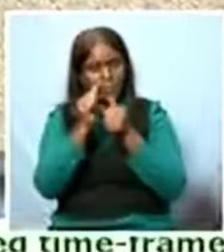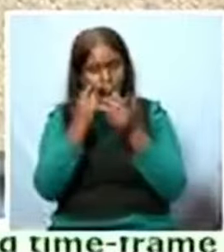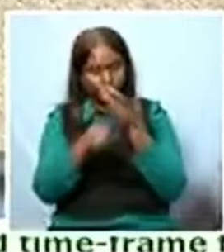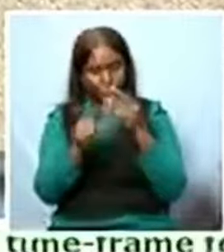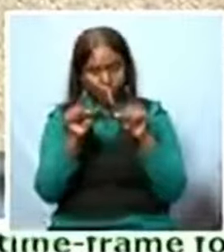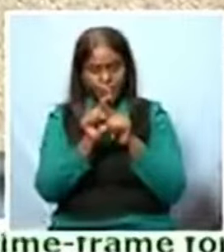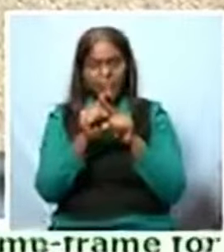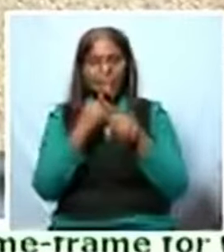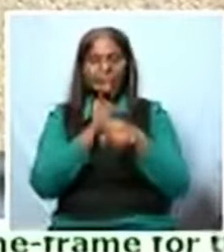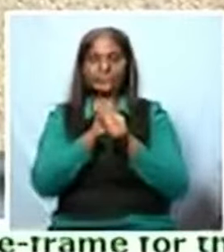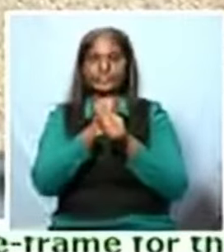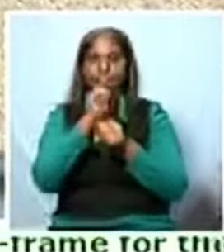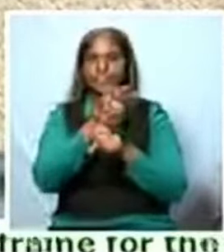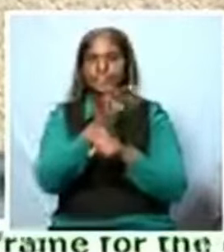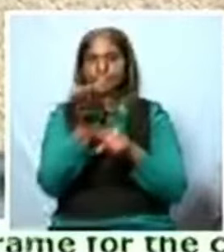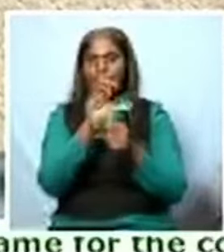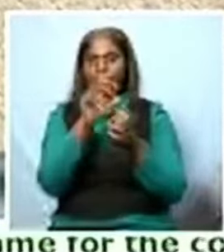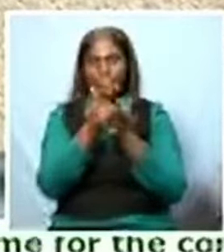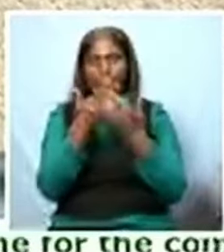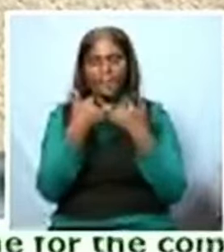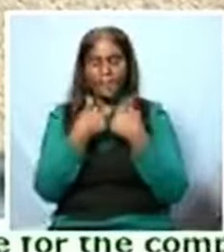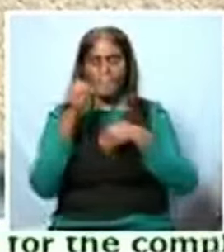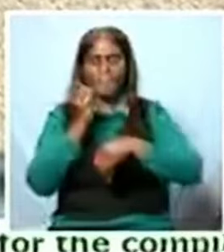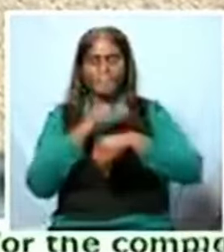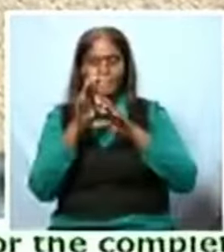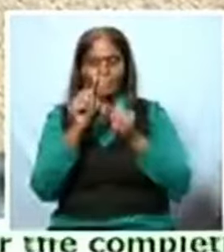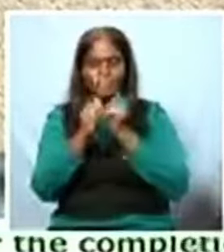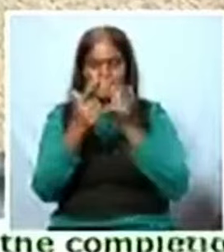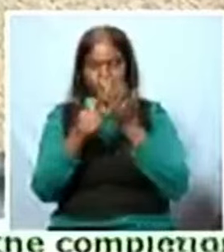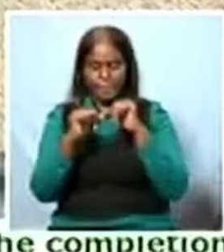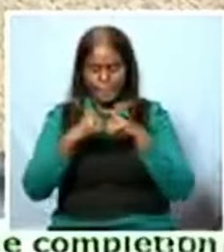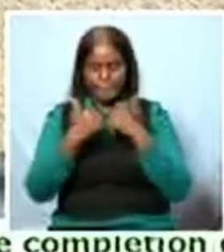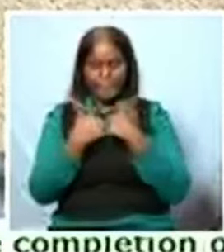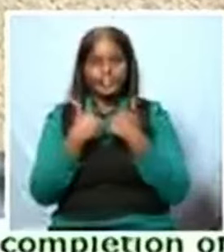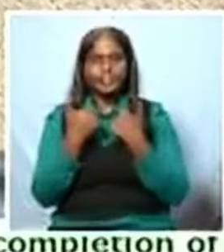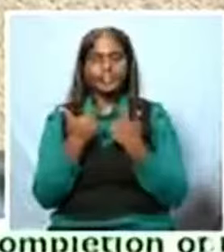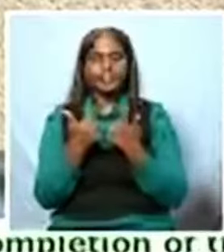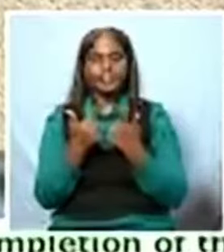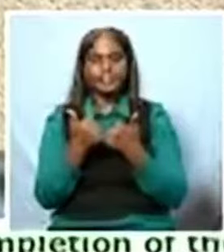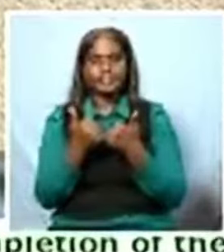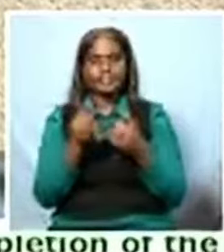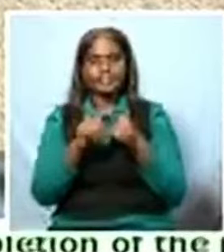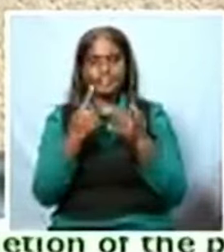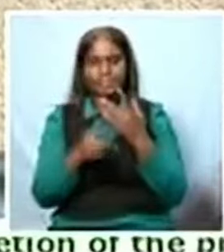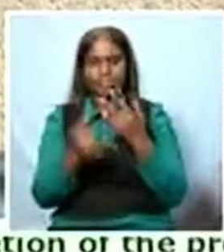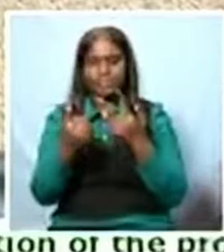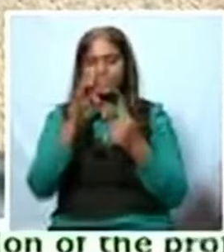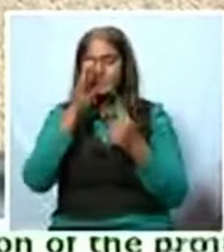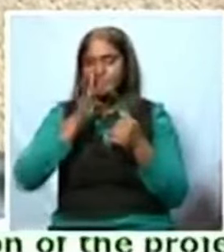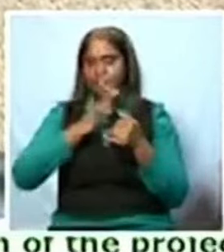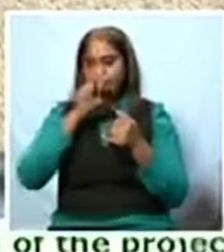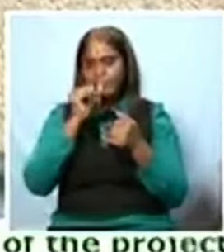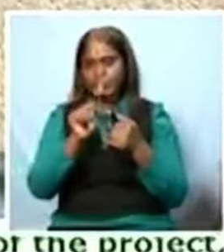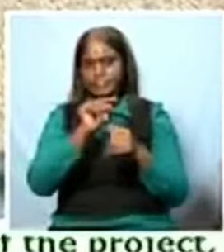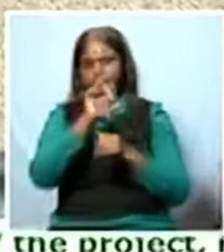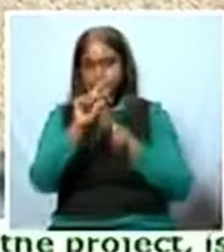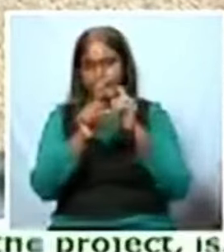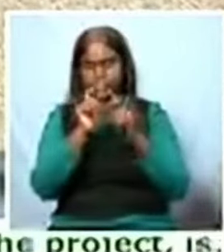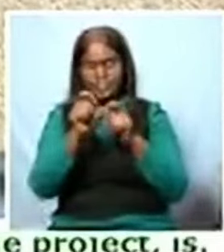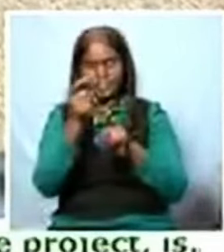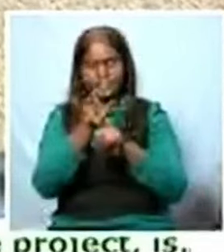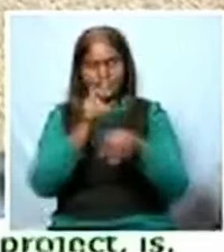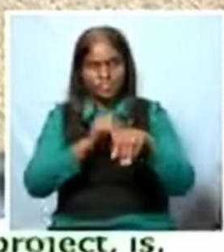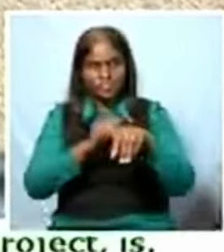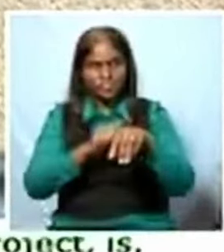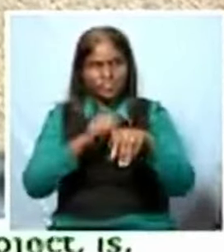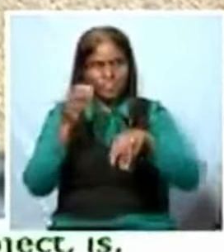to ensure that we could save that mine by having an investor, which we have now. However, Madam Speaker, my question is on, ever since we had an